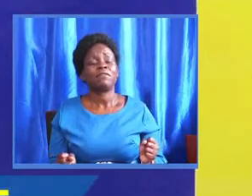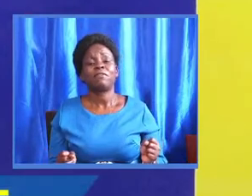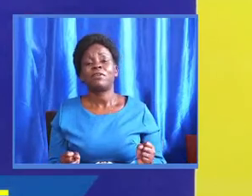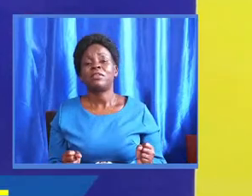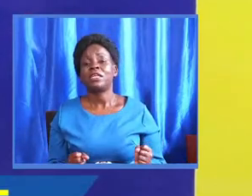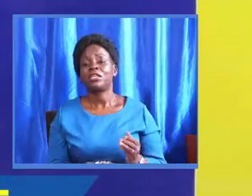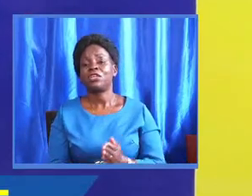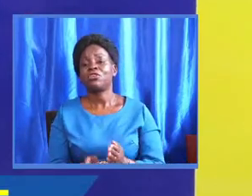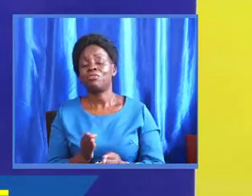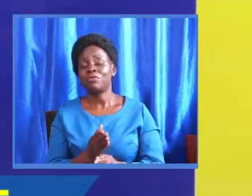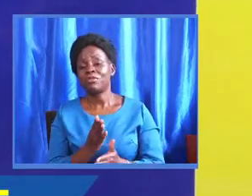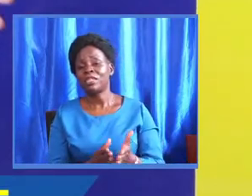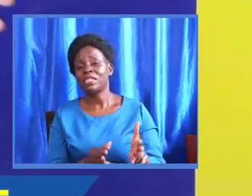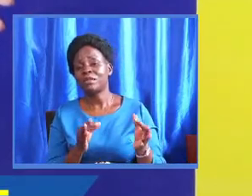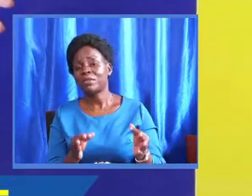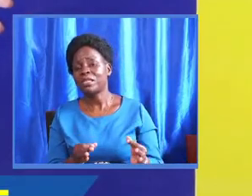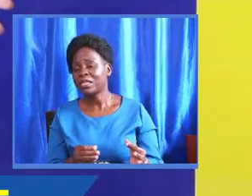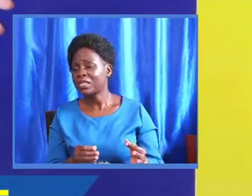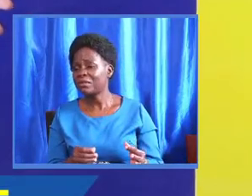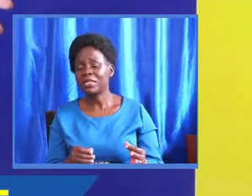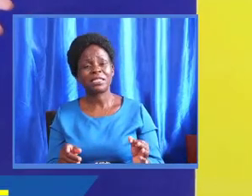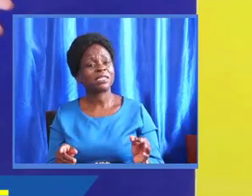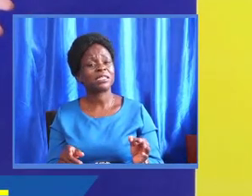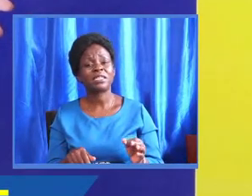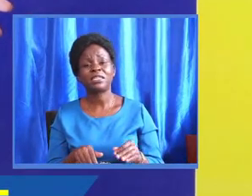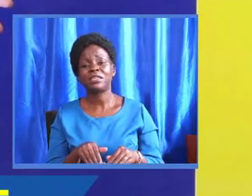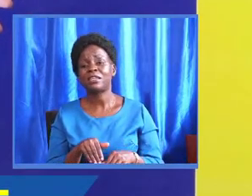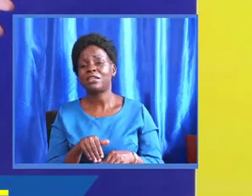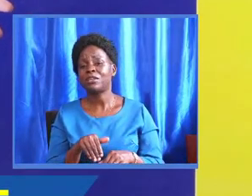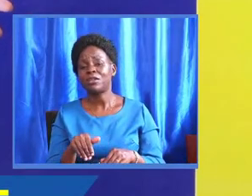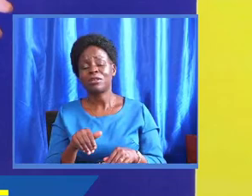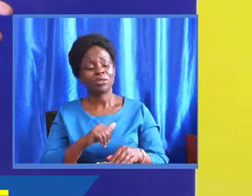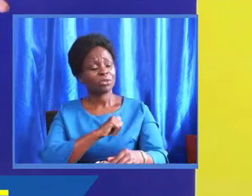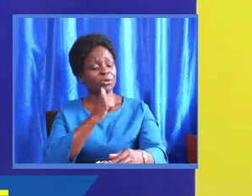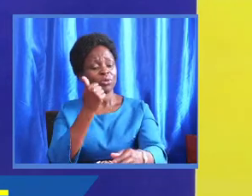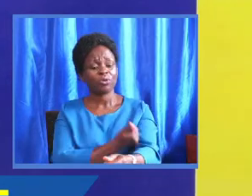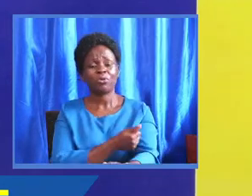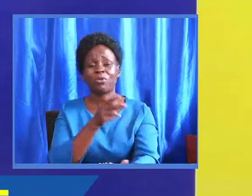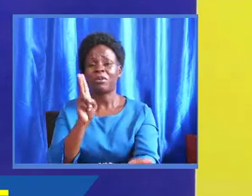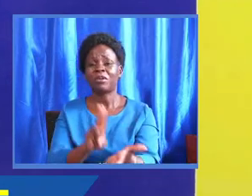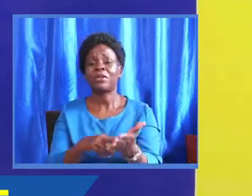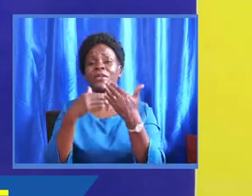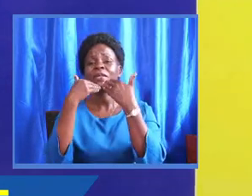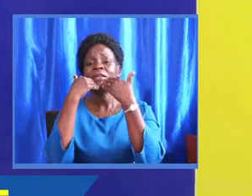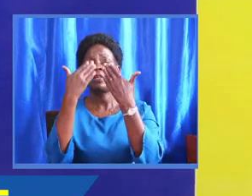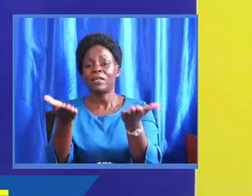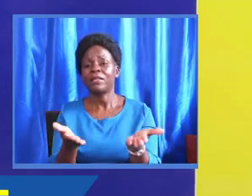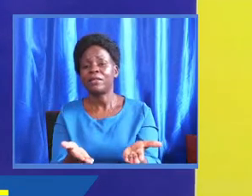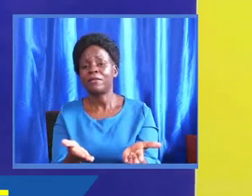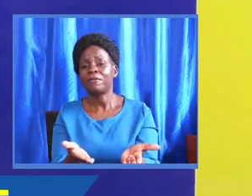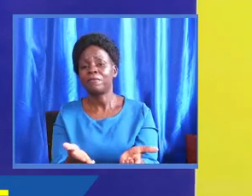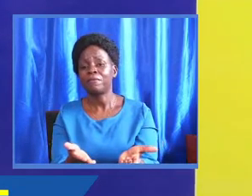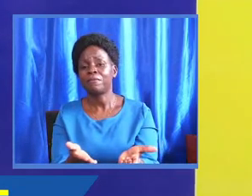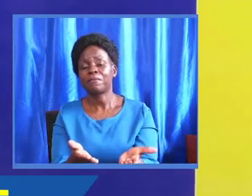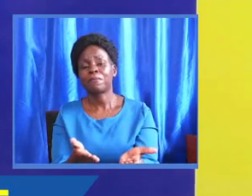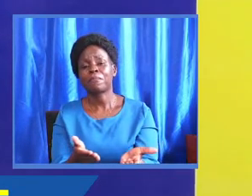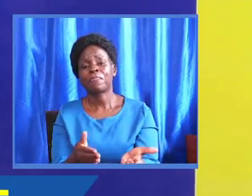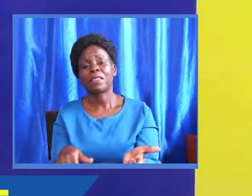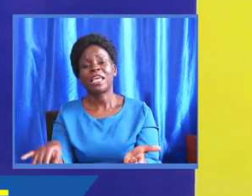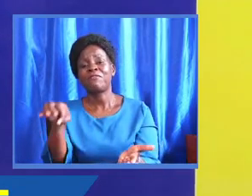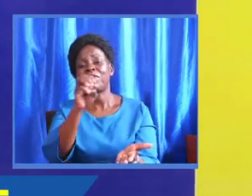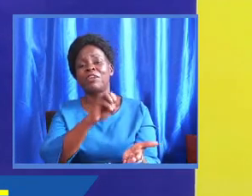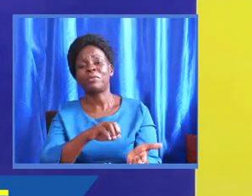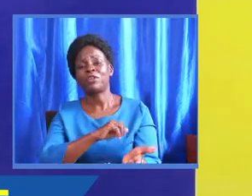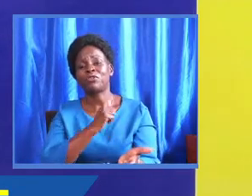you built a property which was not properly authorized. It was not approved by environment